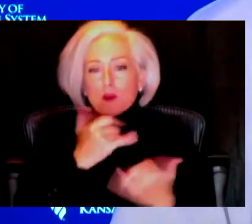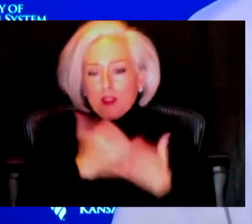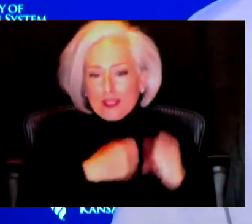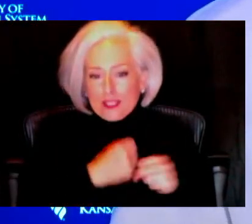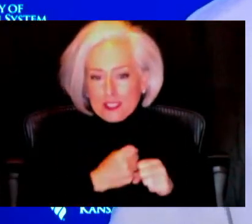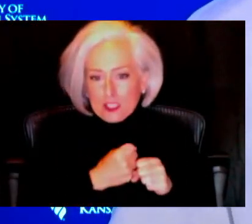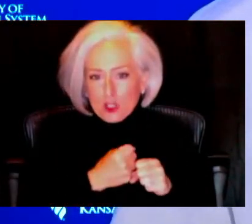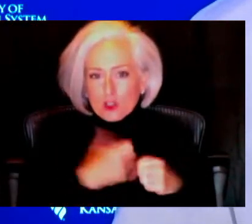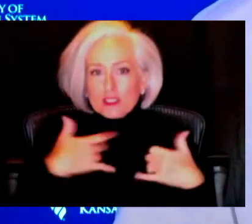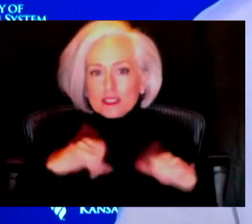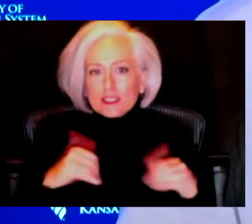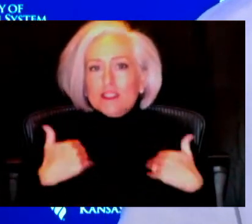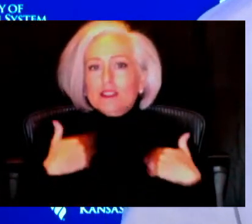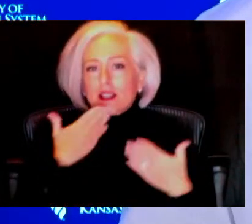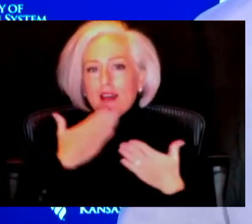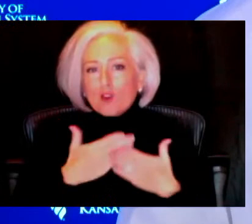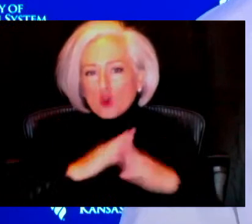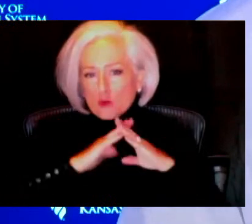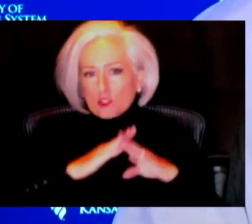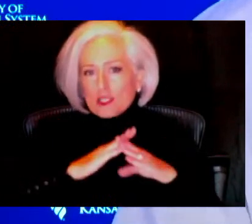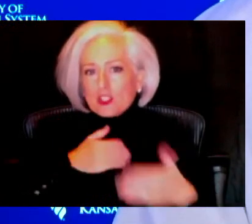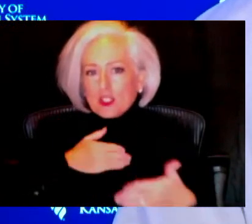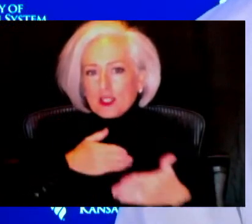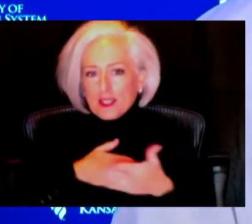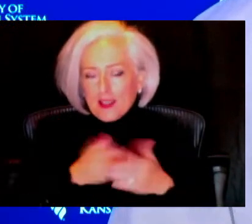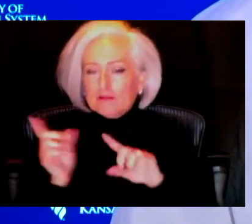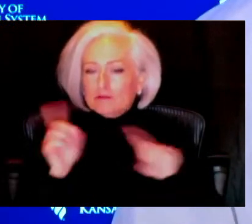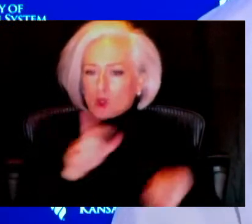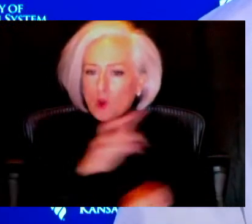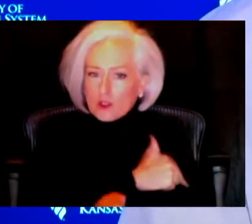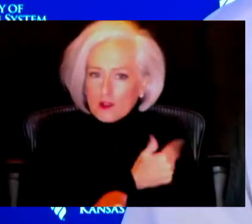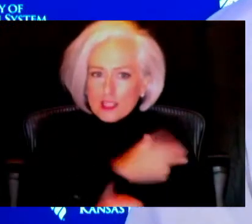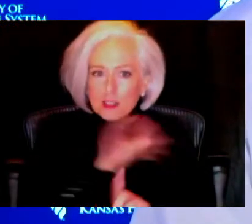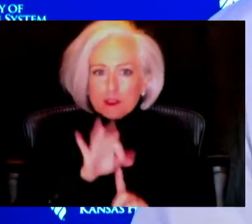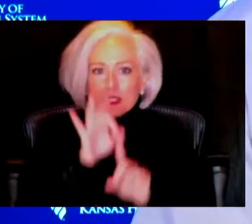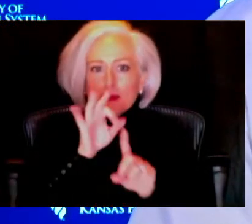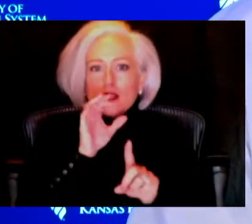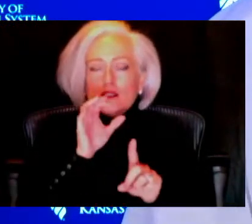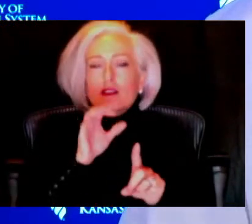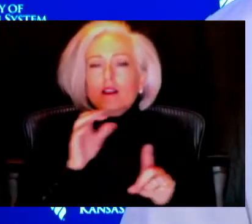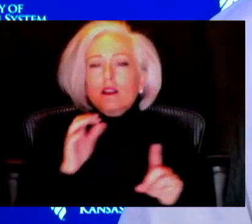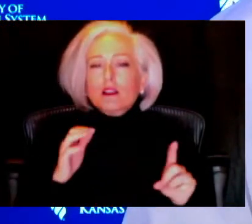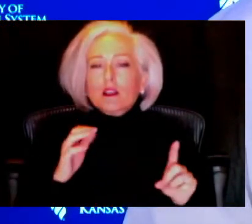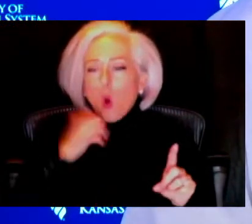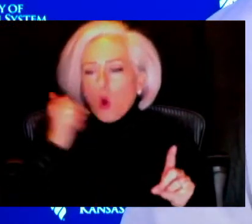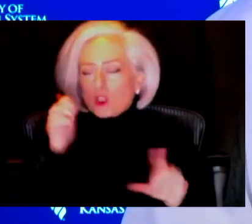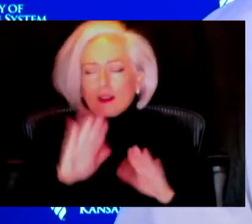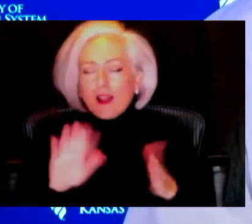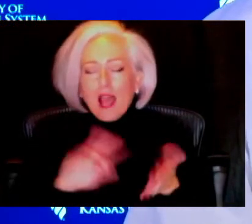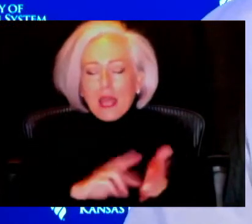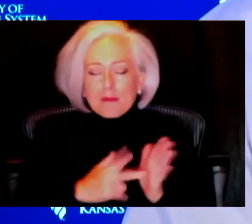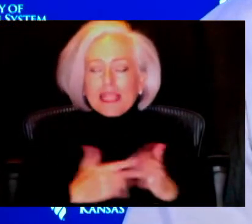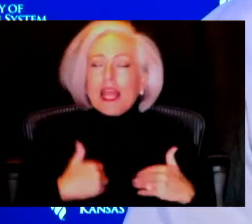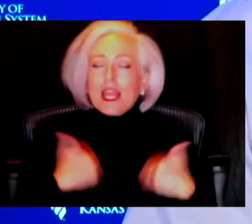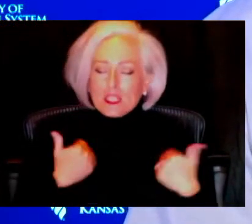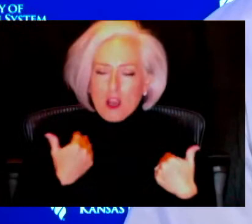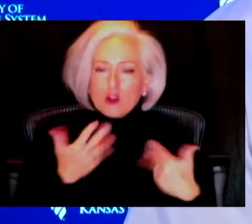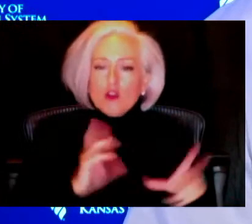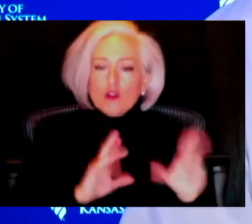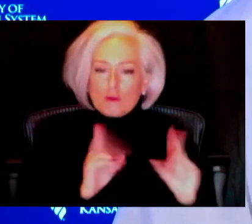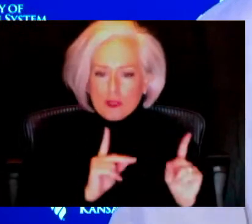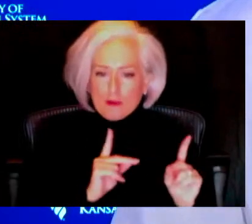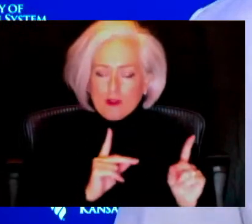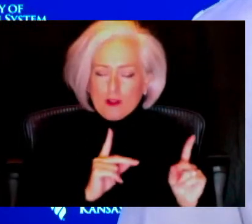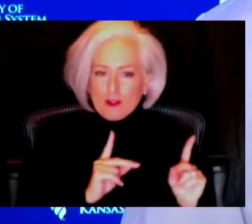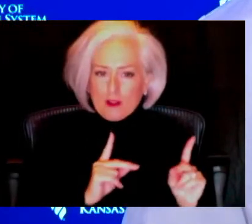really, really good protection against hospitalizations, especially those younger demographics, those people that are